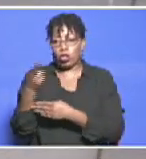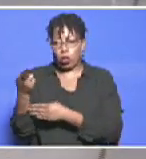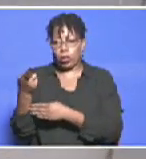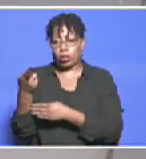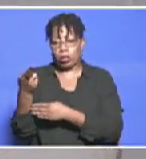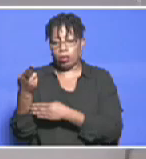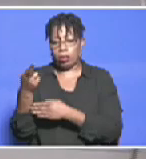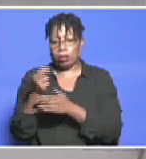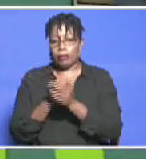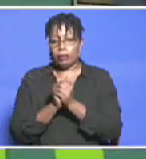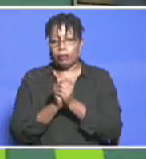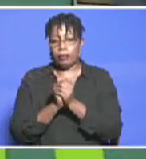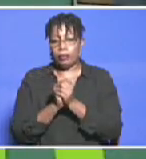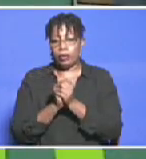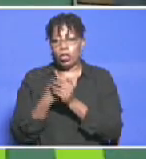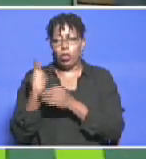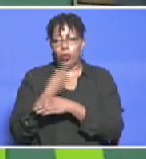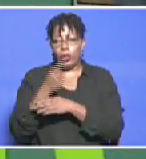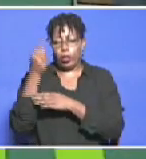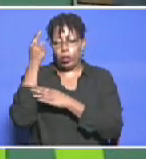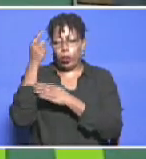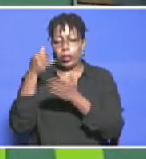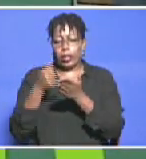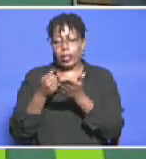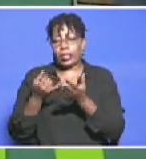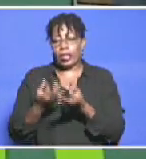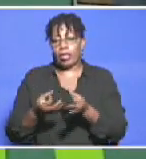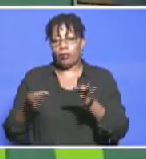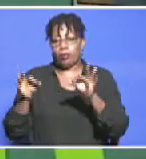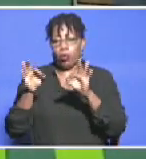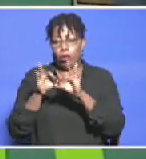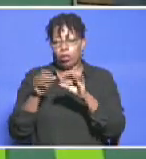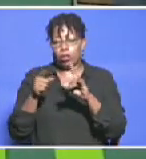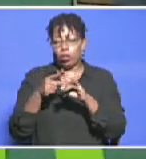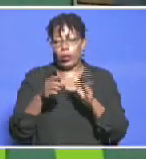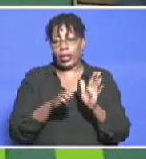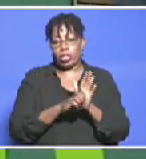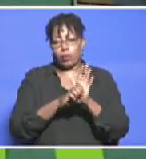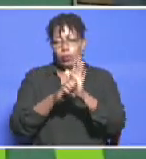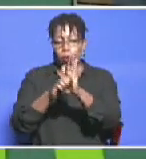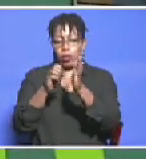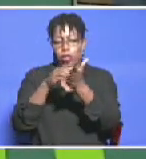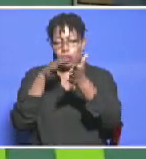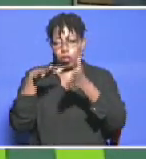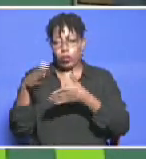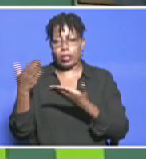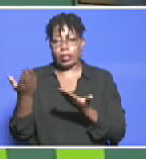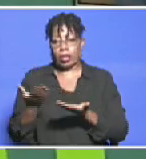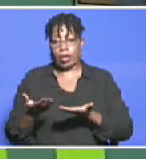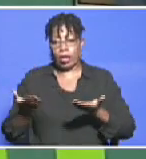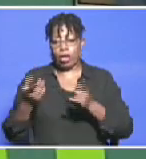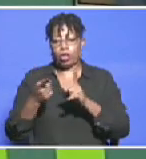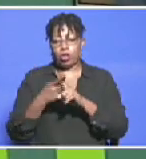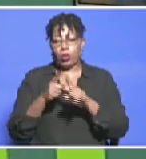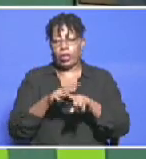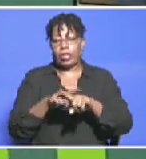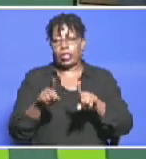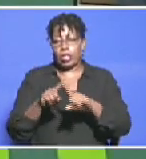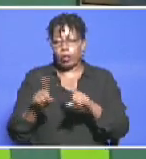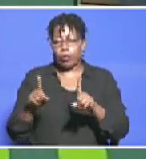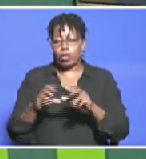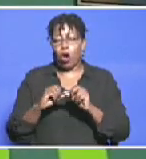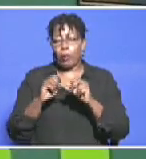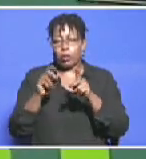untapped potential. We thought it's important to expose the students here to various different